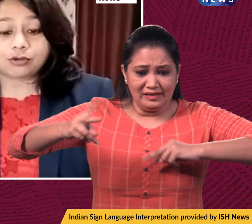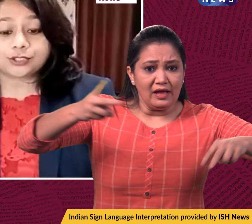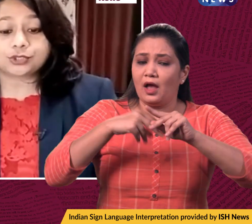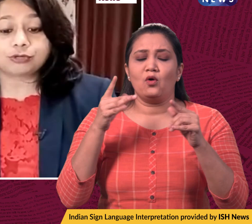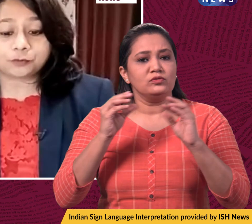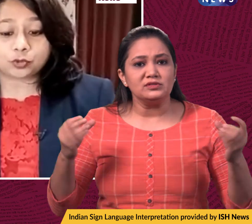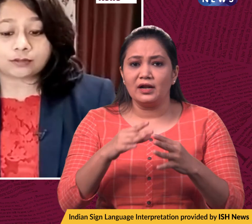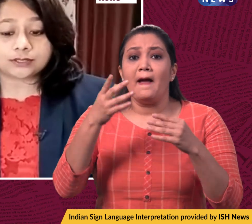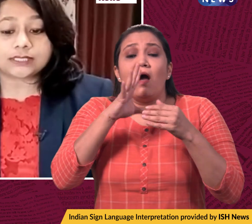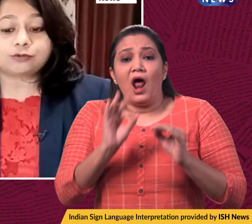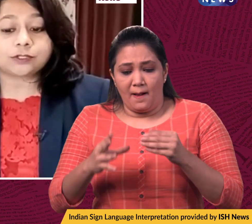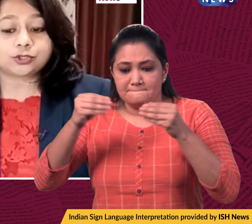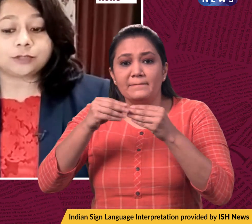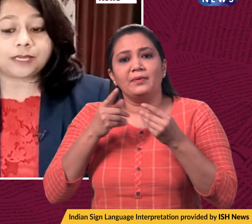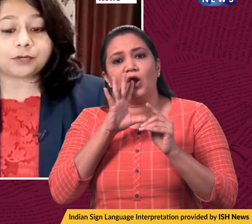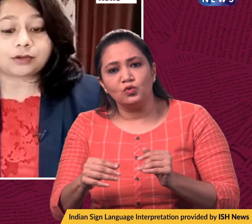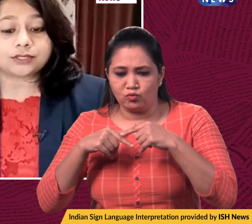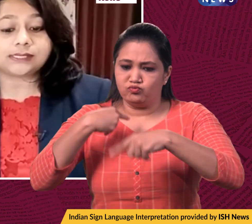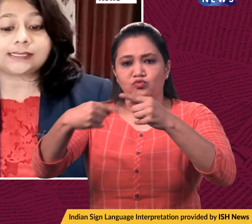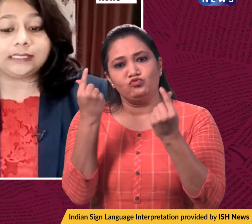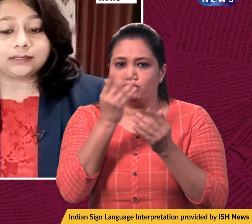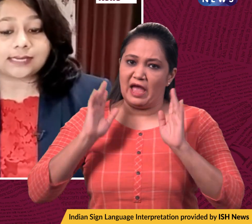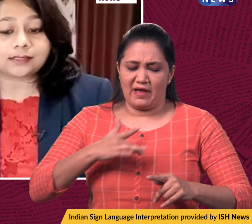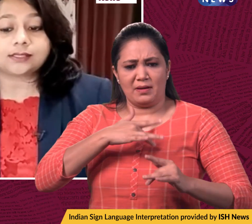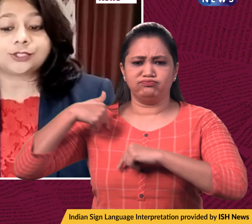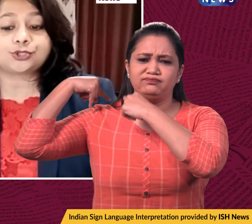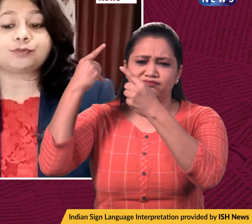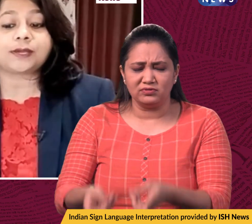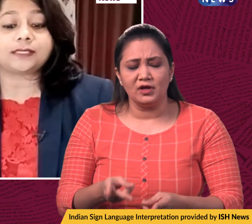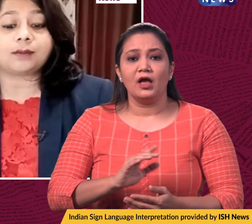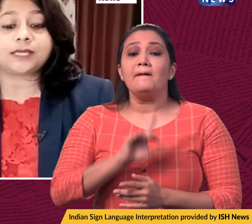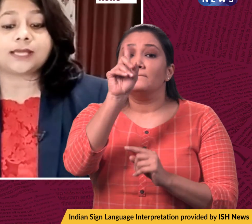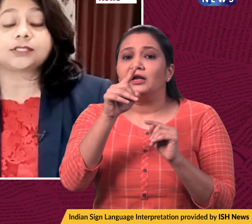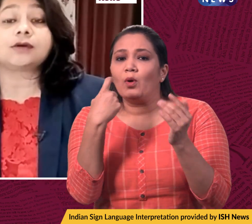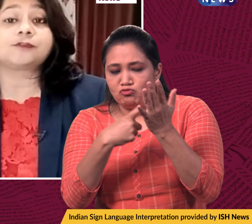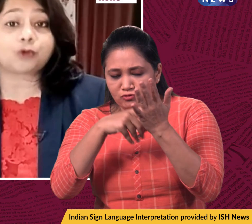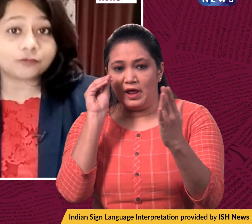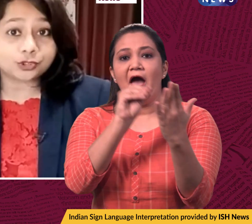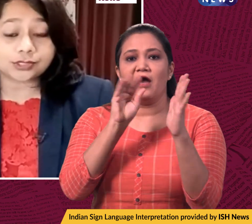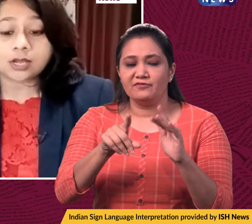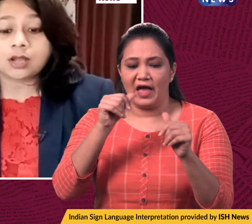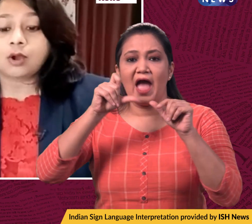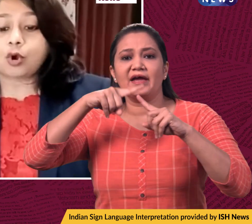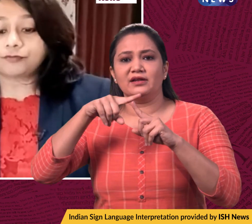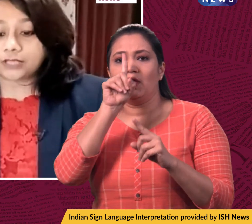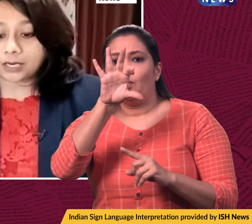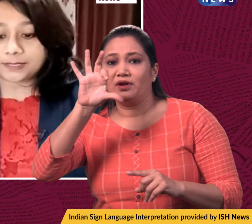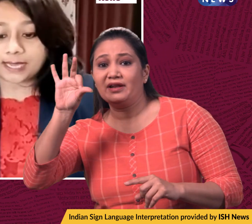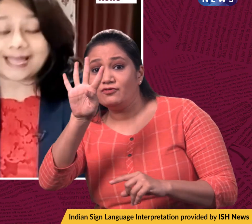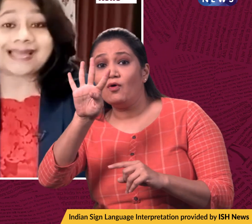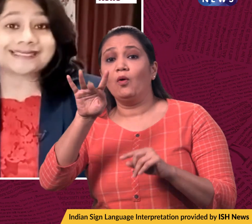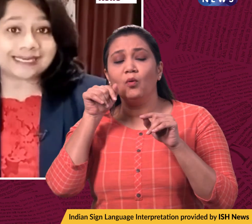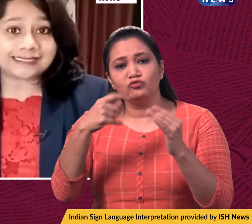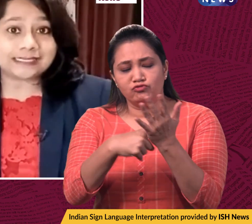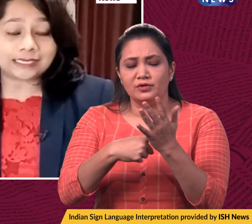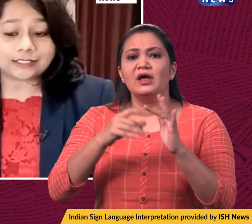"RBI does not issue cryptocurrency. Traditional paper currency is a legal tender and is issued by the RBI in terms of provisions of the